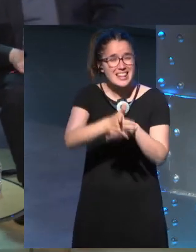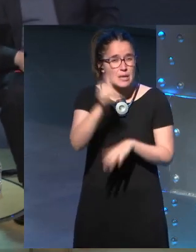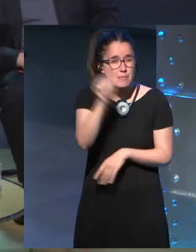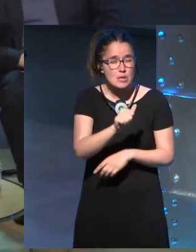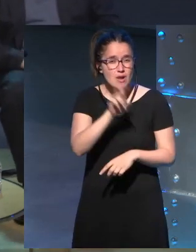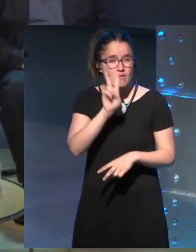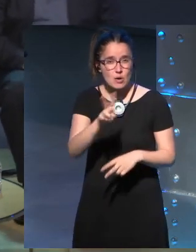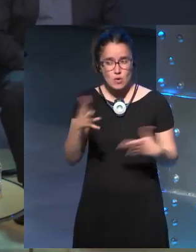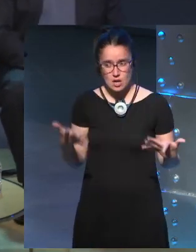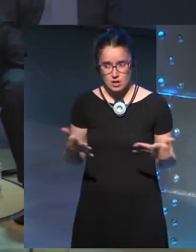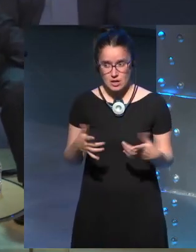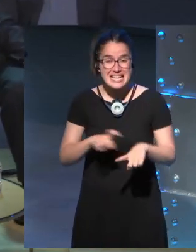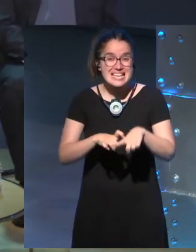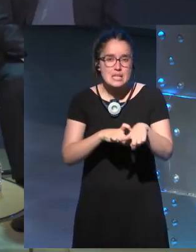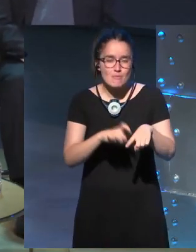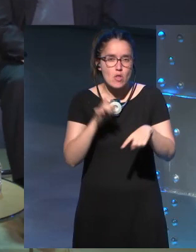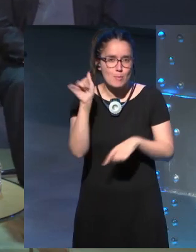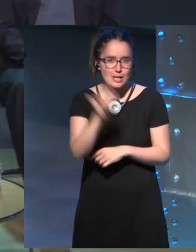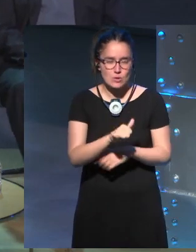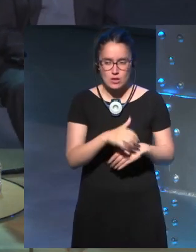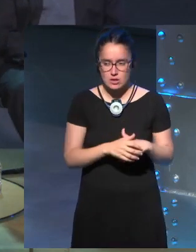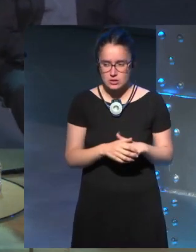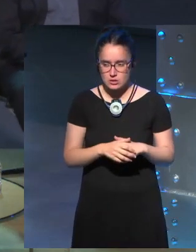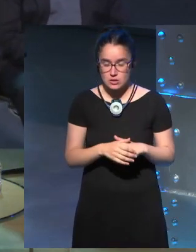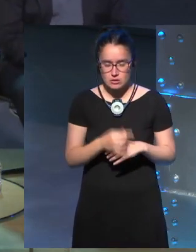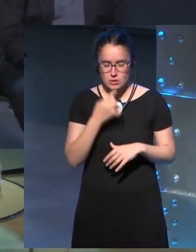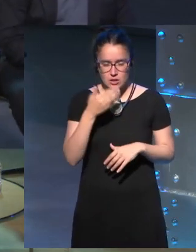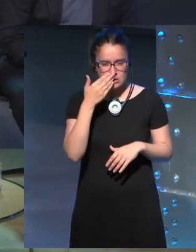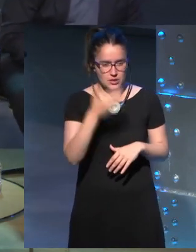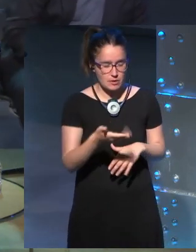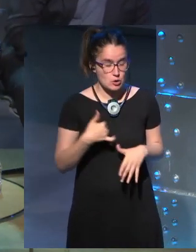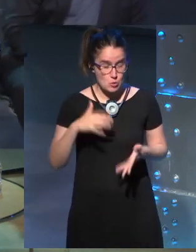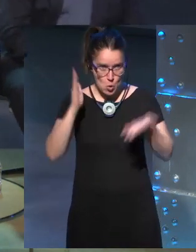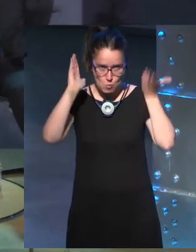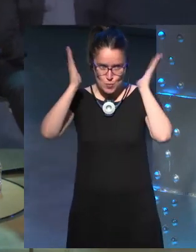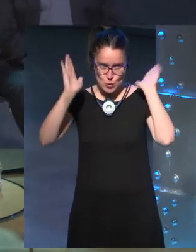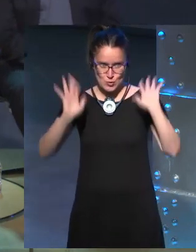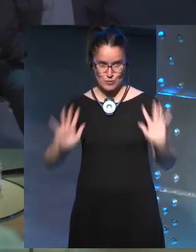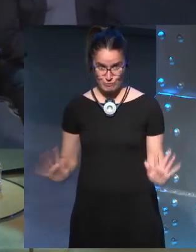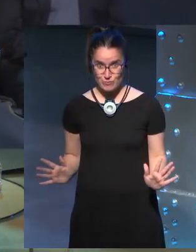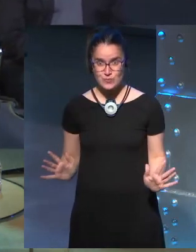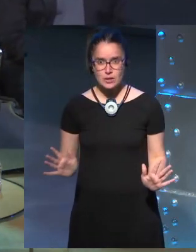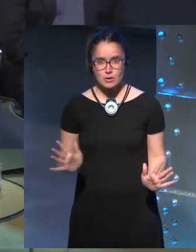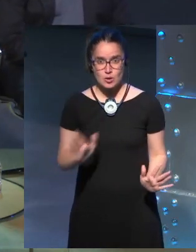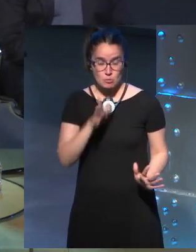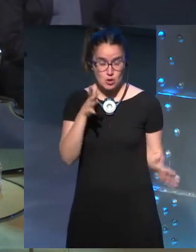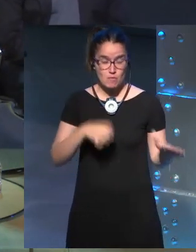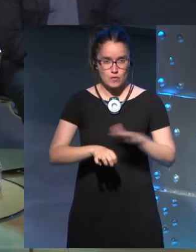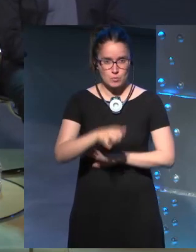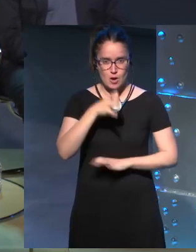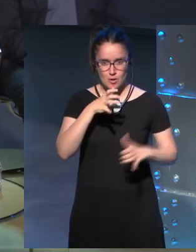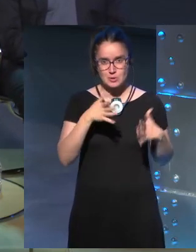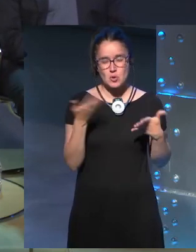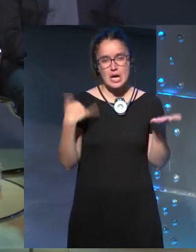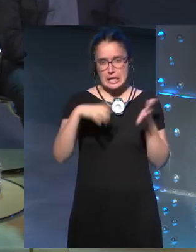I think he asked Santiago what type of movies he watches when he goes to the cinema. I'm going to tell the truth.